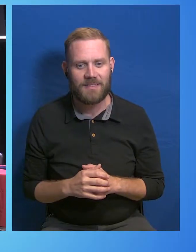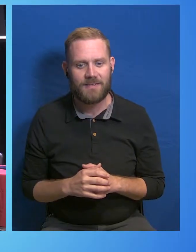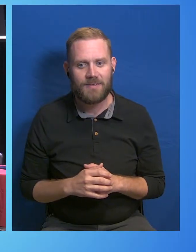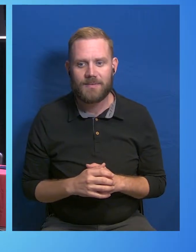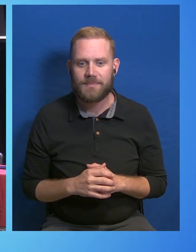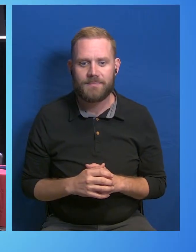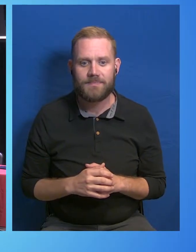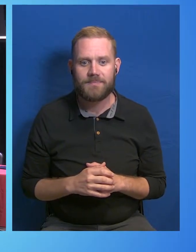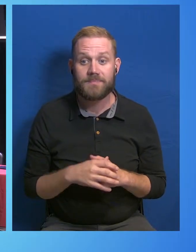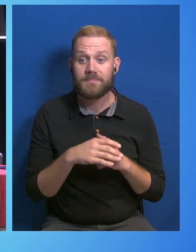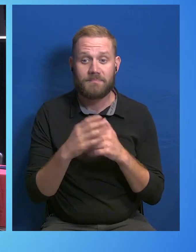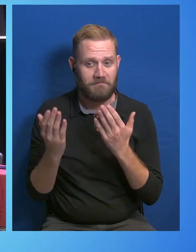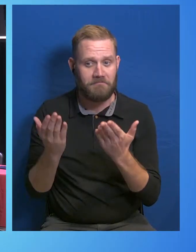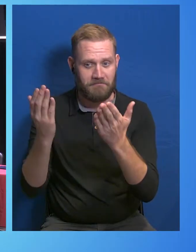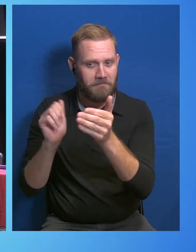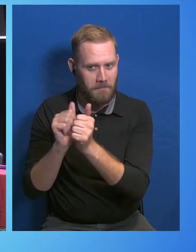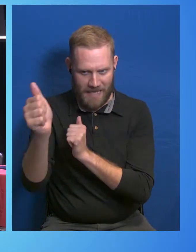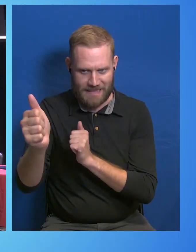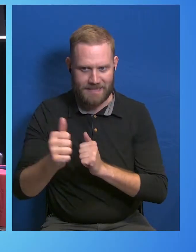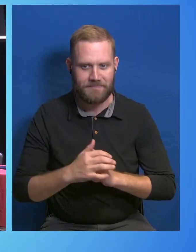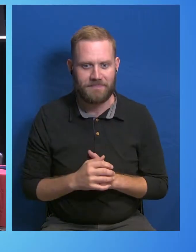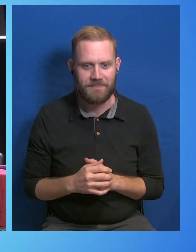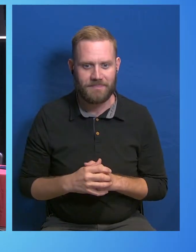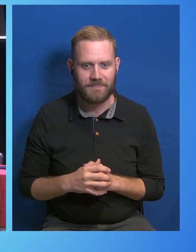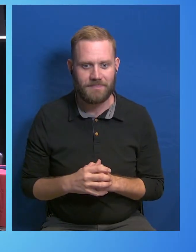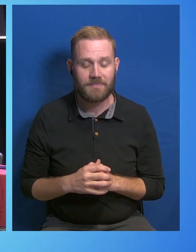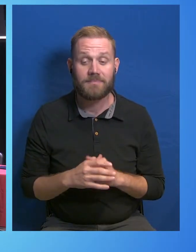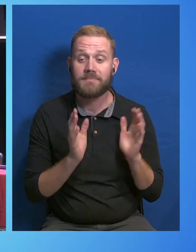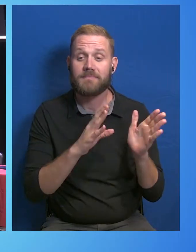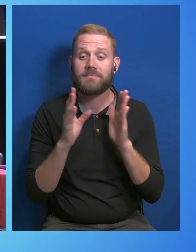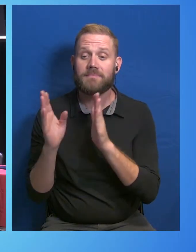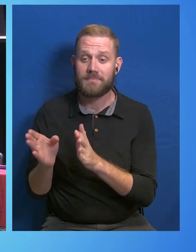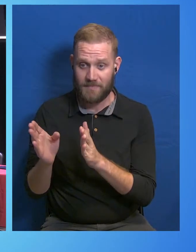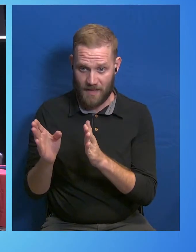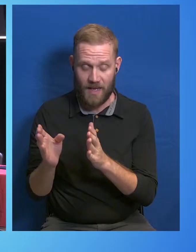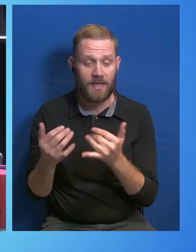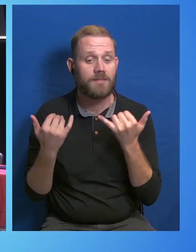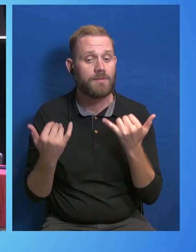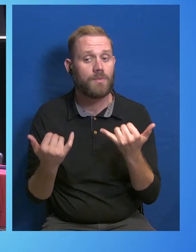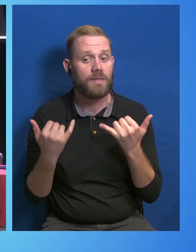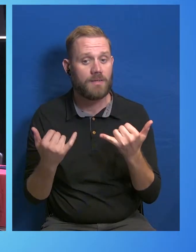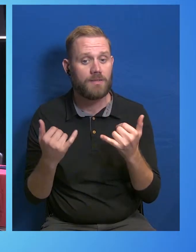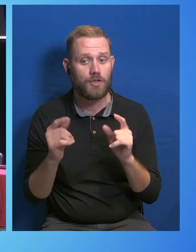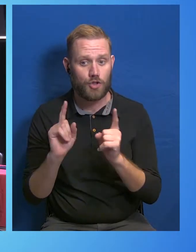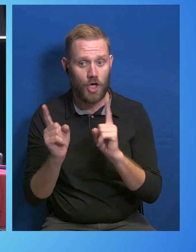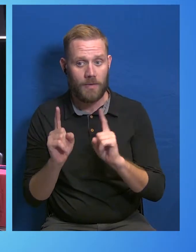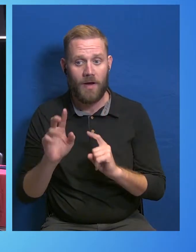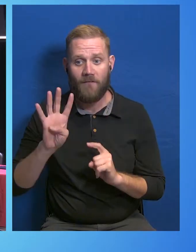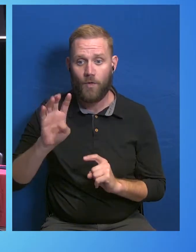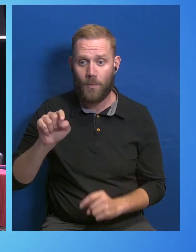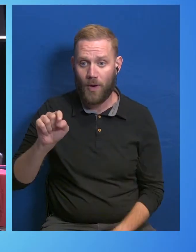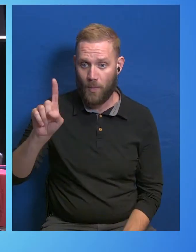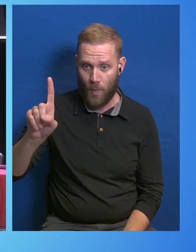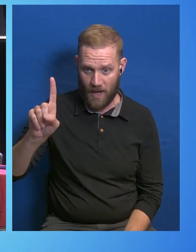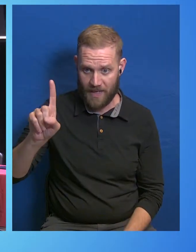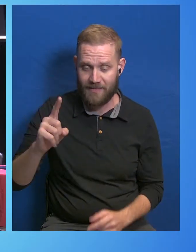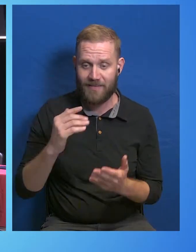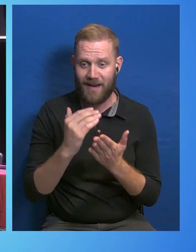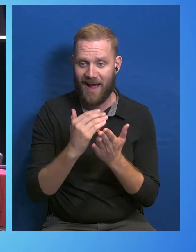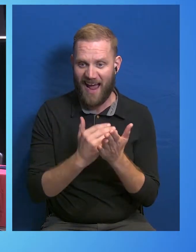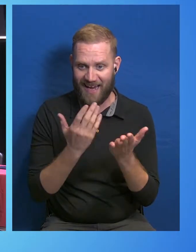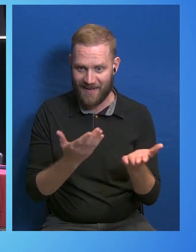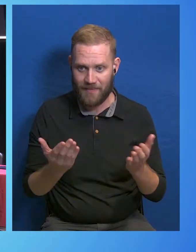aye. Motion carries. Next, we're going to go to 4.1.